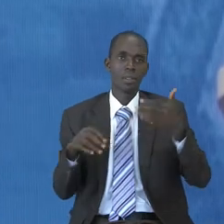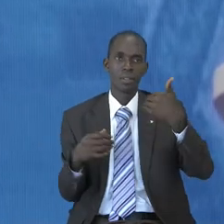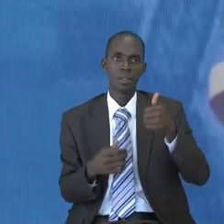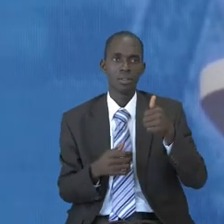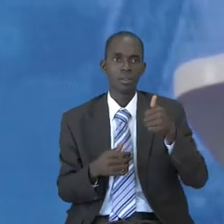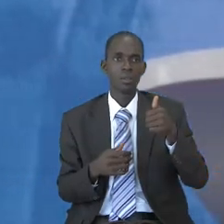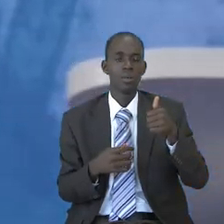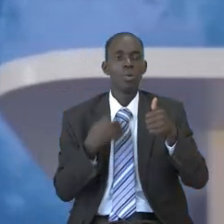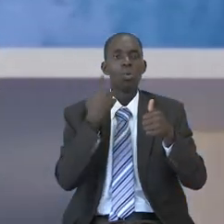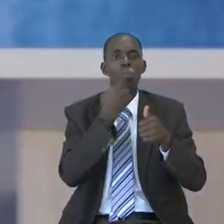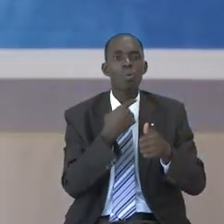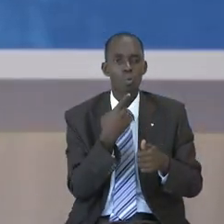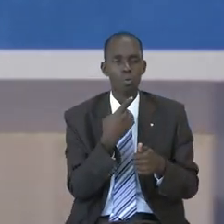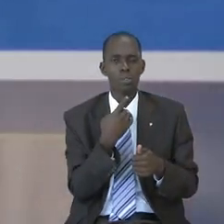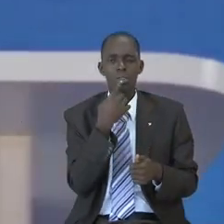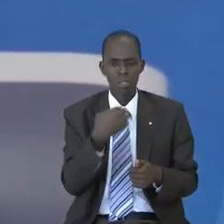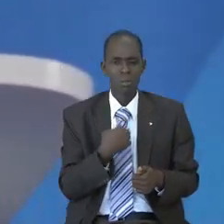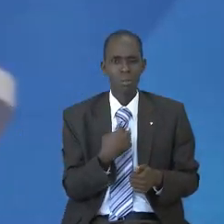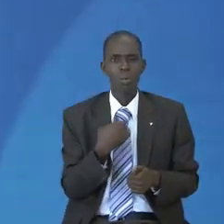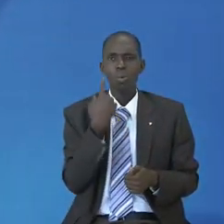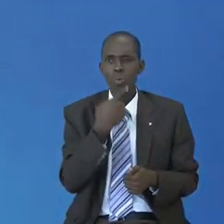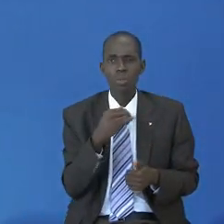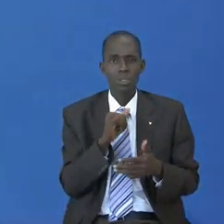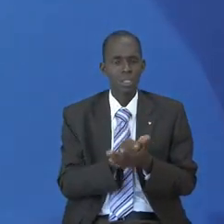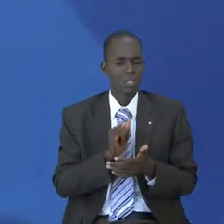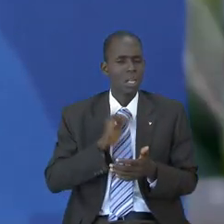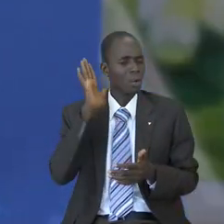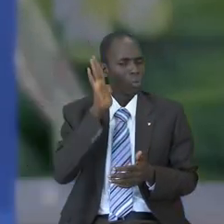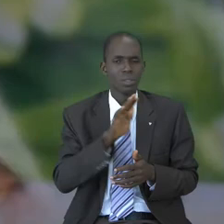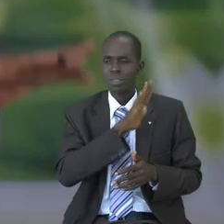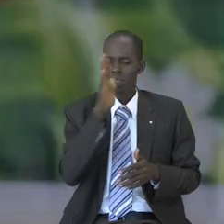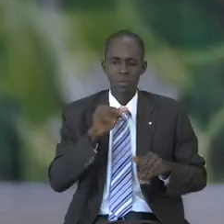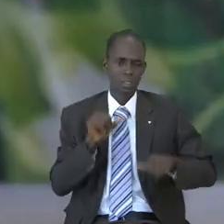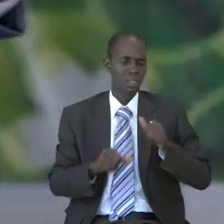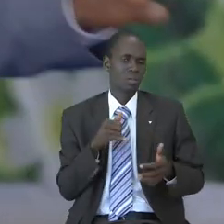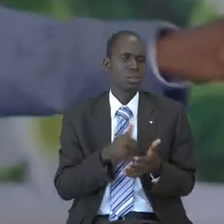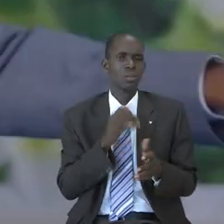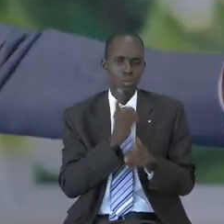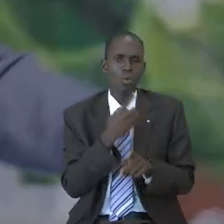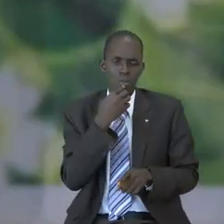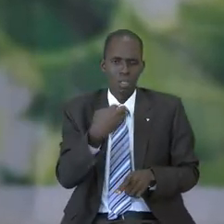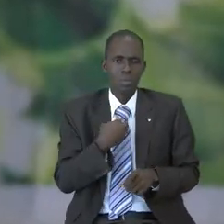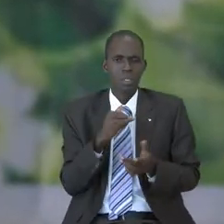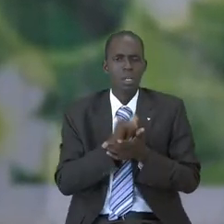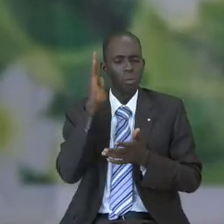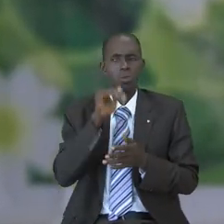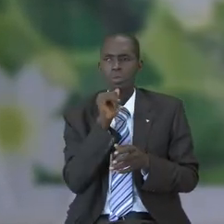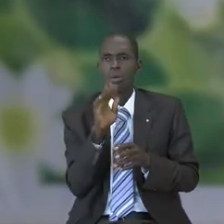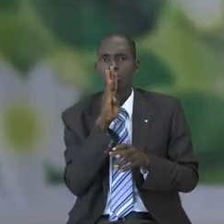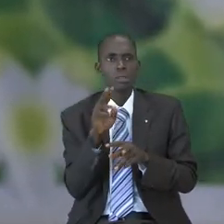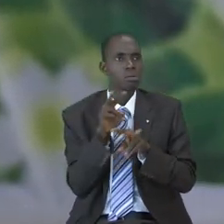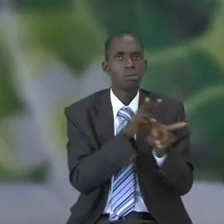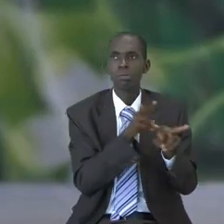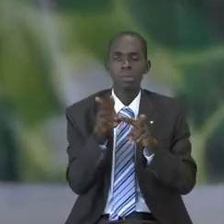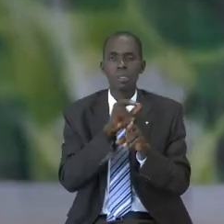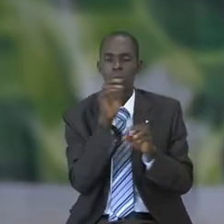who? Tell me that I will never doubt. Tell me that I'll never look in any other direction. Tell me